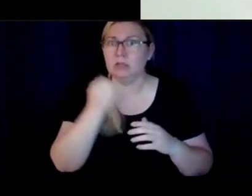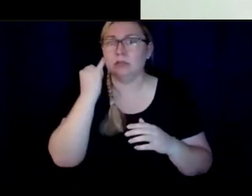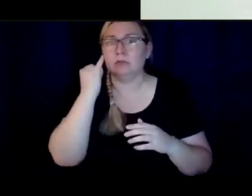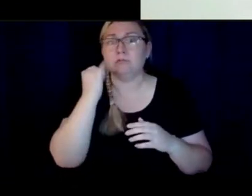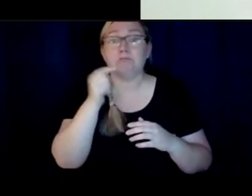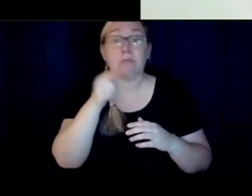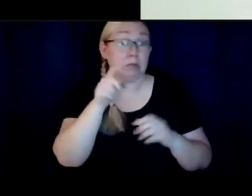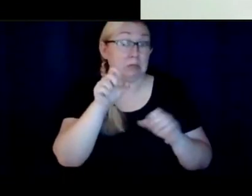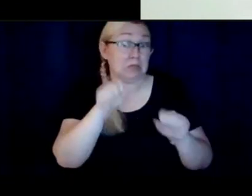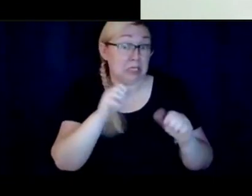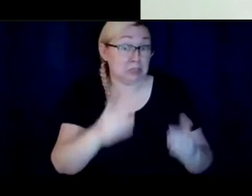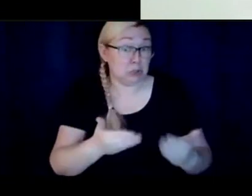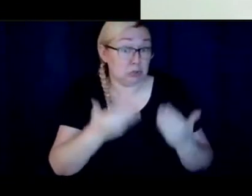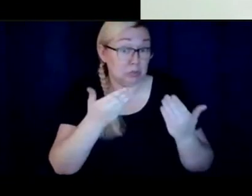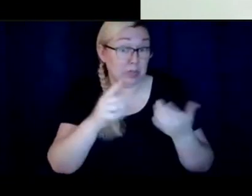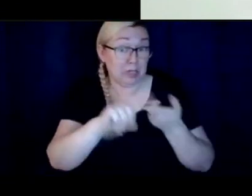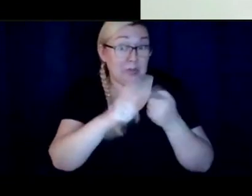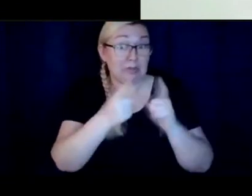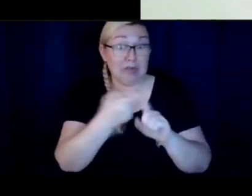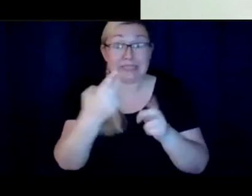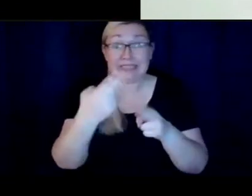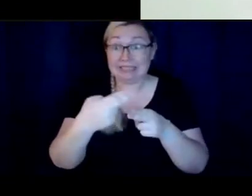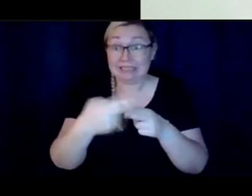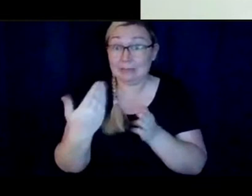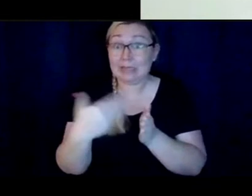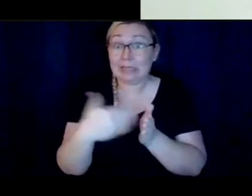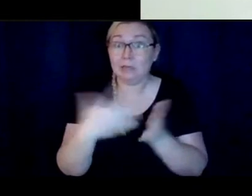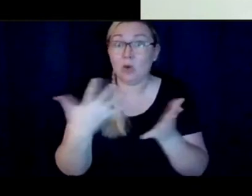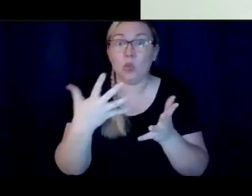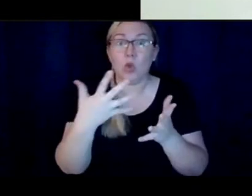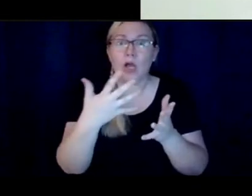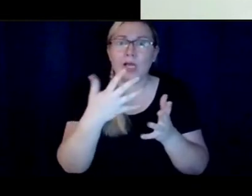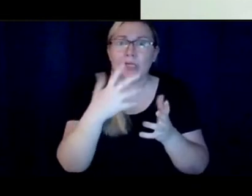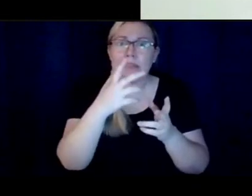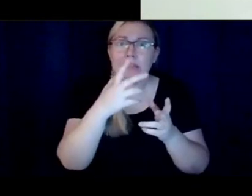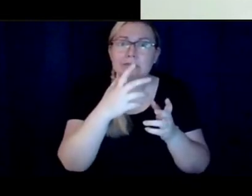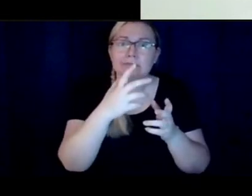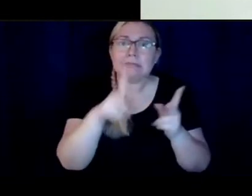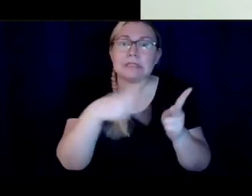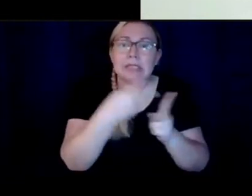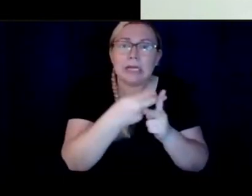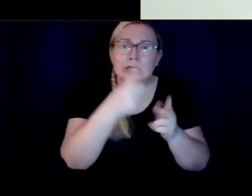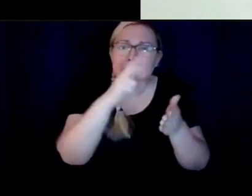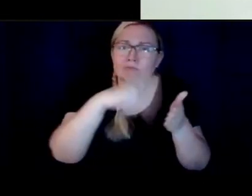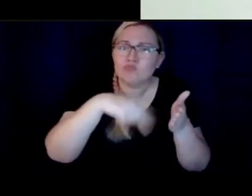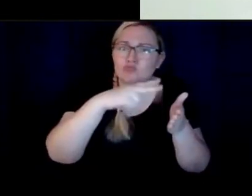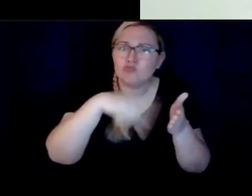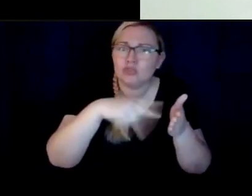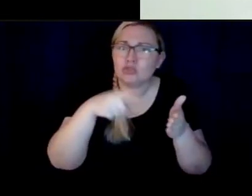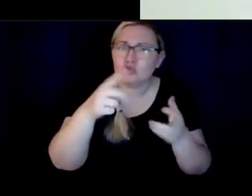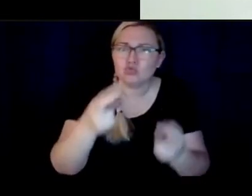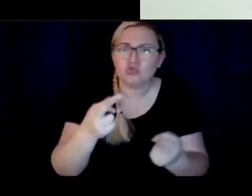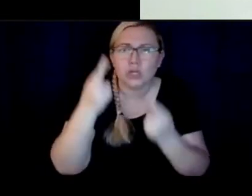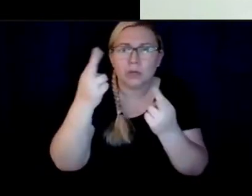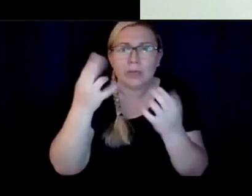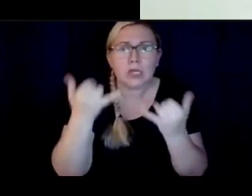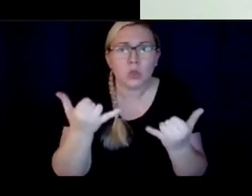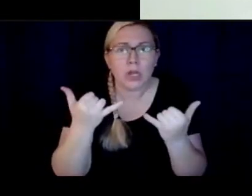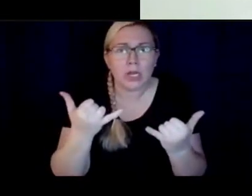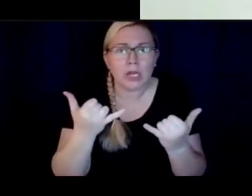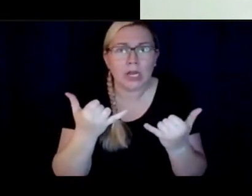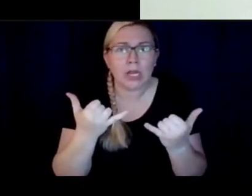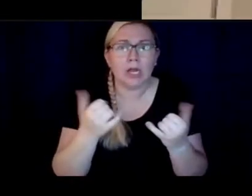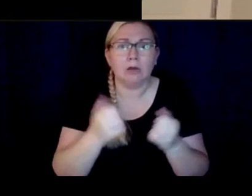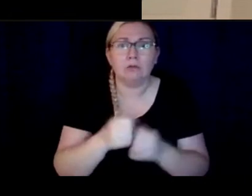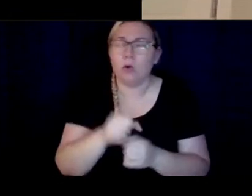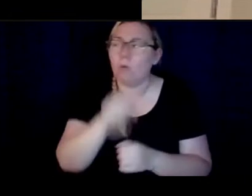up your friend's name again. But what works of literature would you recommend to folks right now? This is great. I